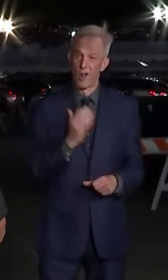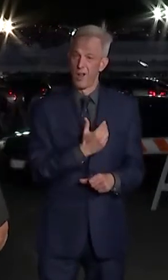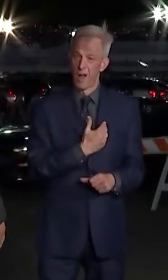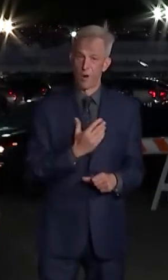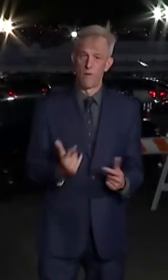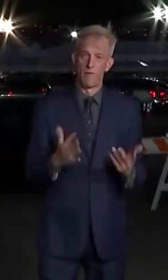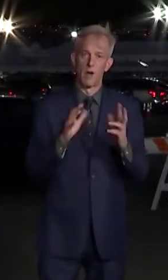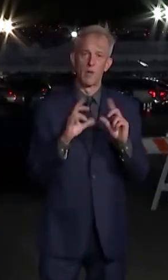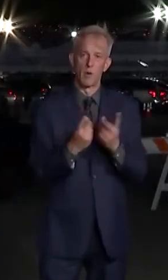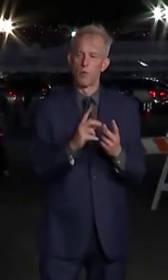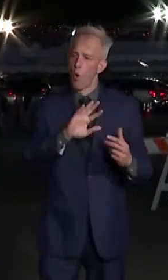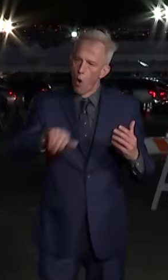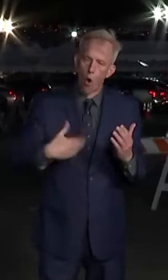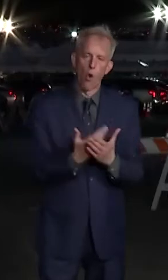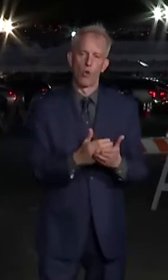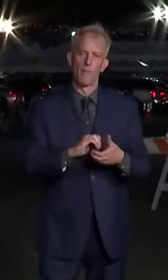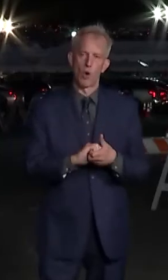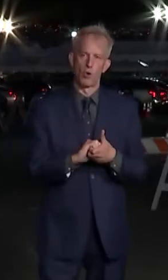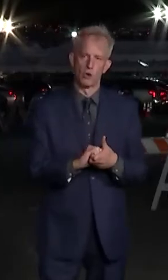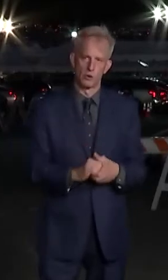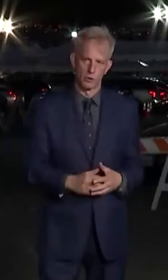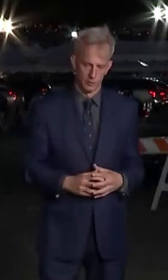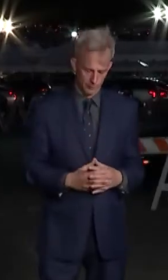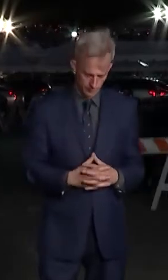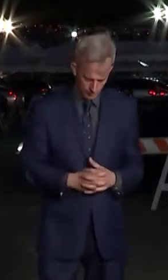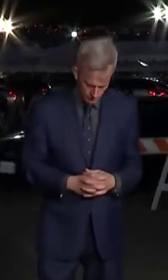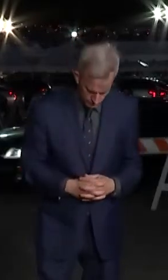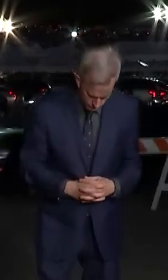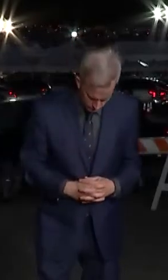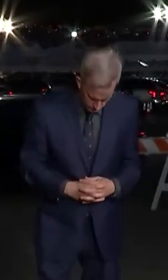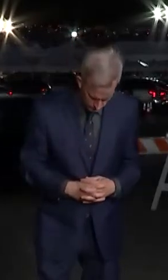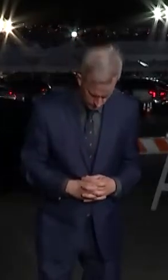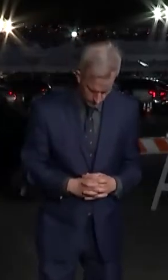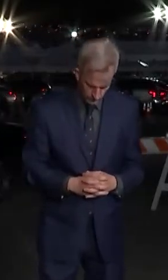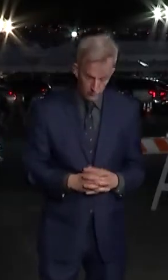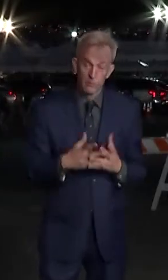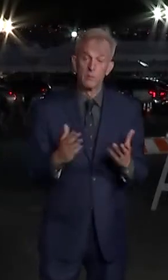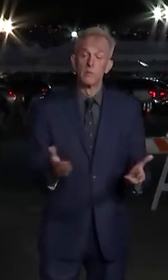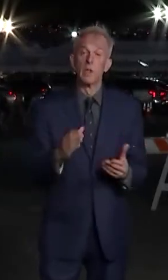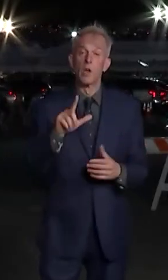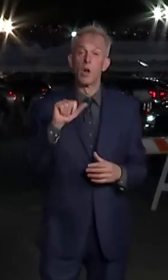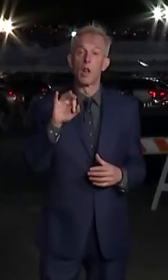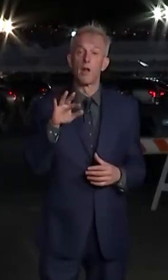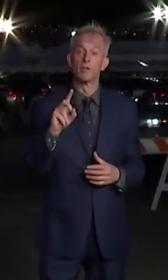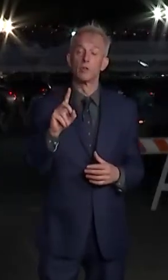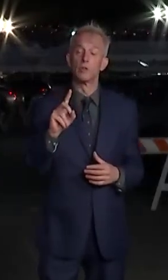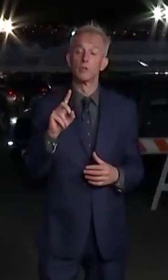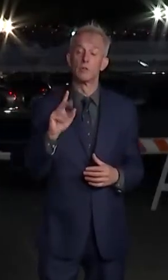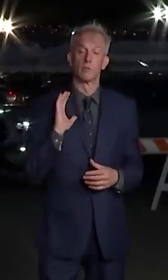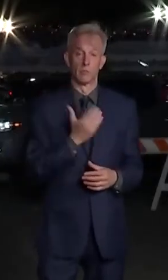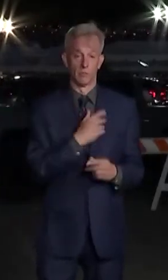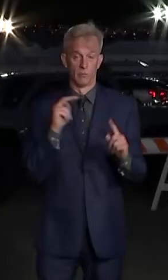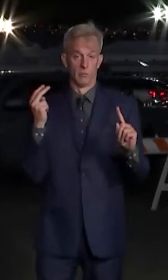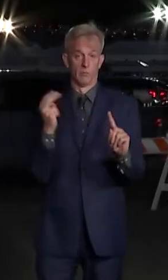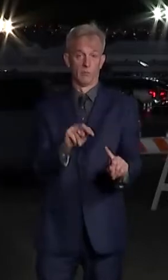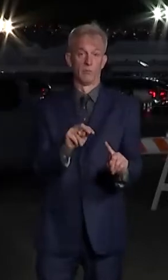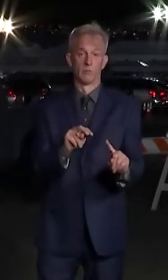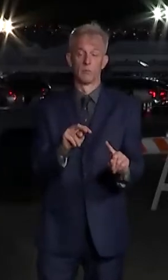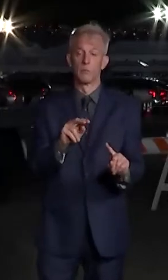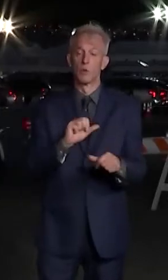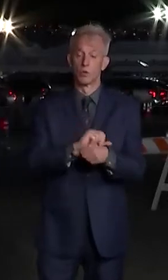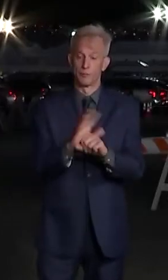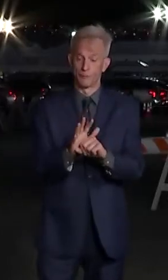department, but all our partners. We at the LAFD consider our COVID testing